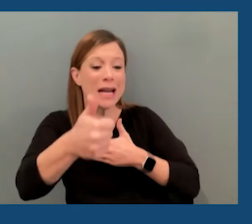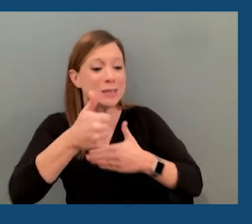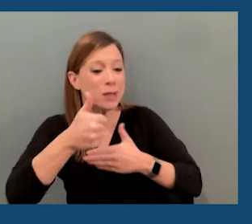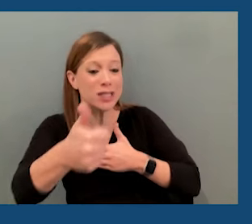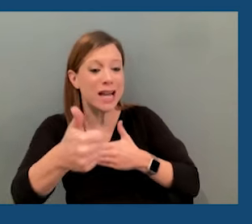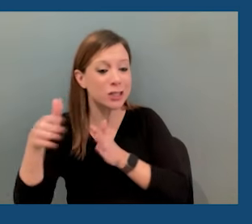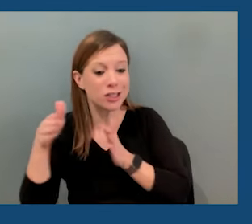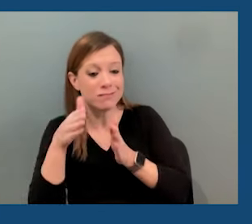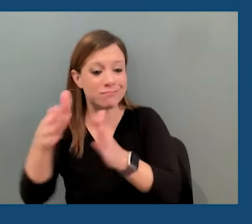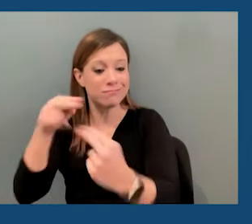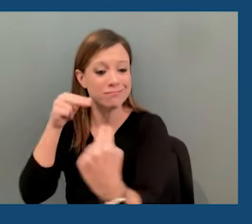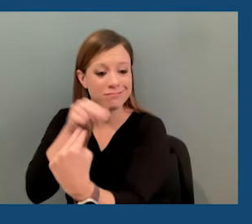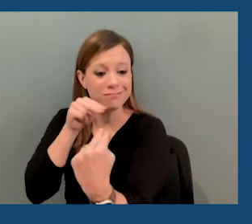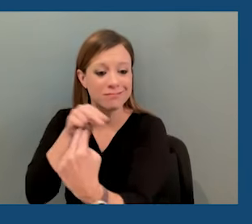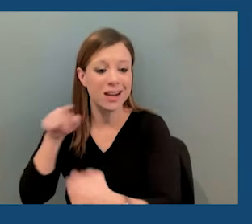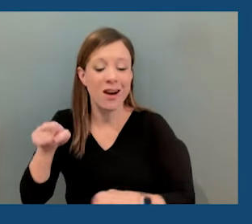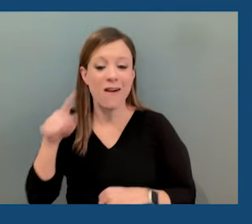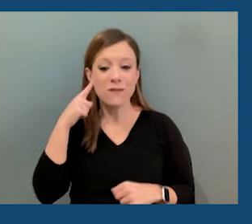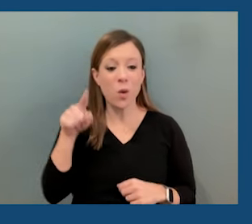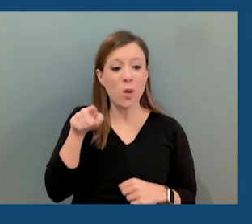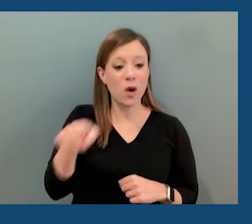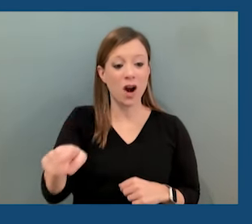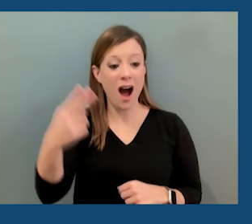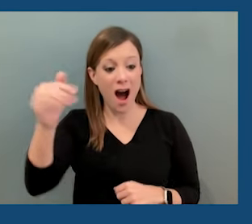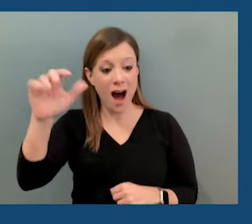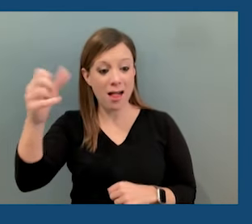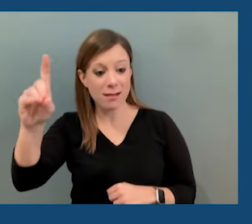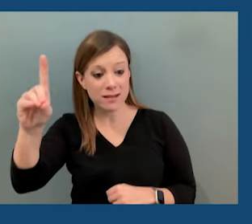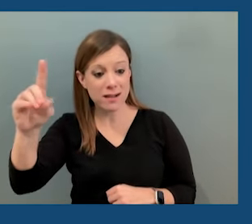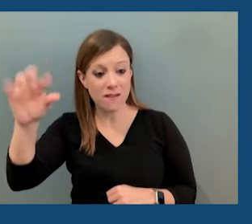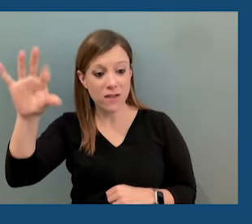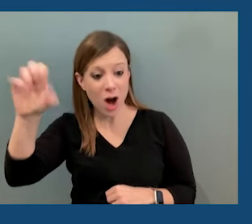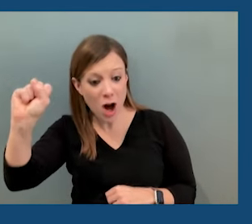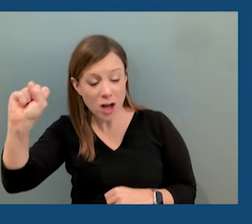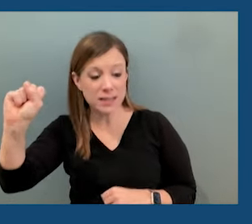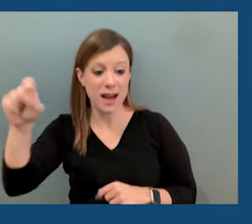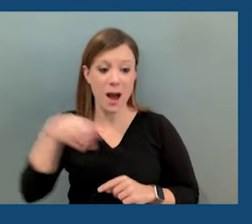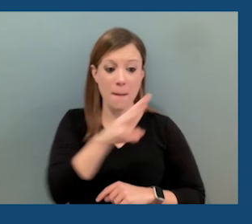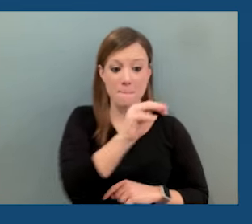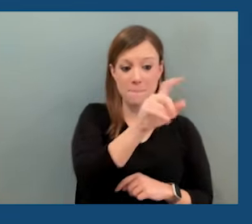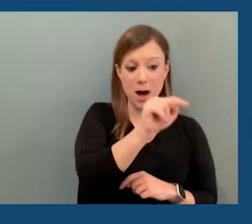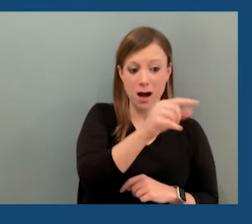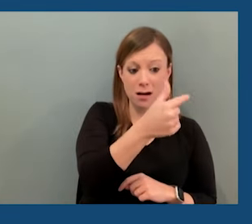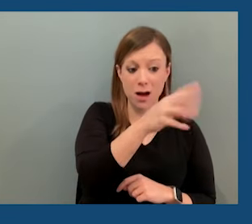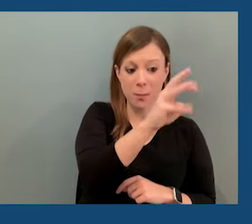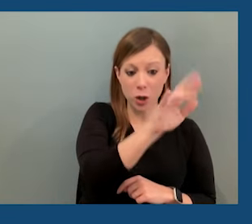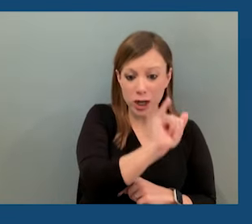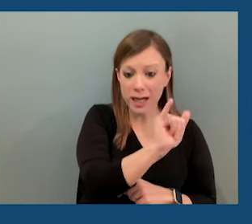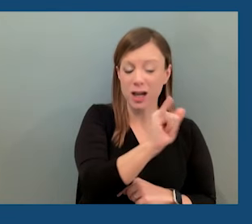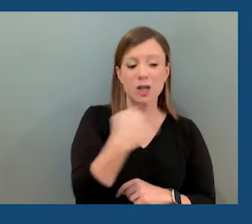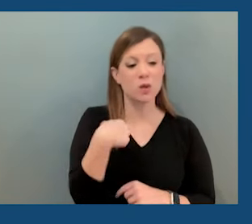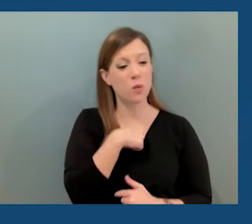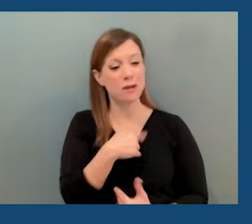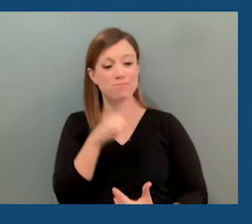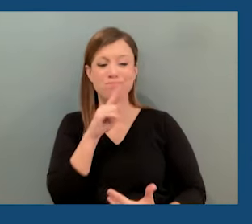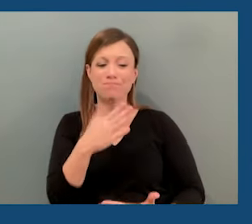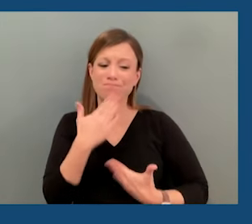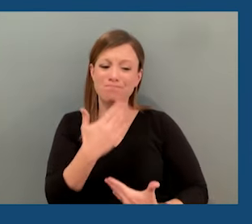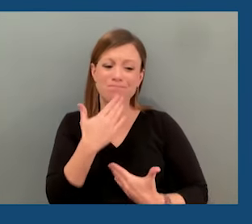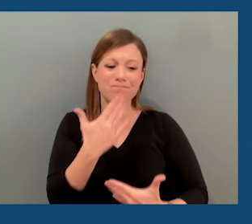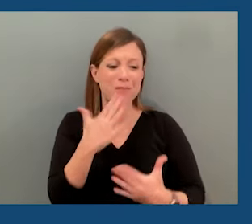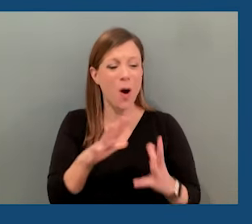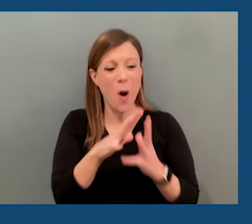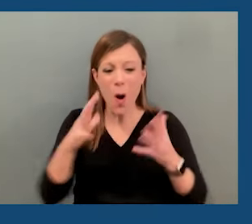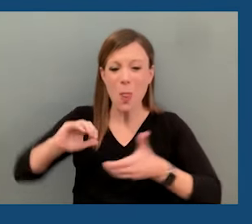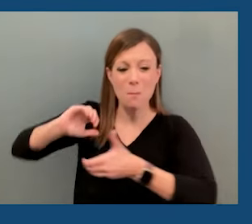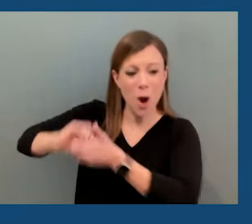and Montgomery, we share that success as well. So I think on behalf of Westchester, we want to thank all of our partners that exist in other regional